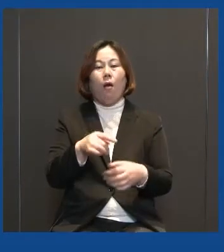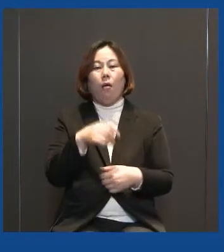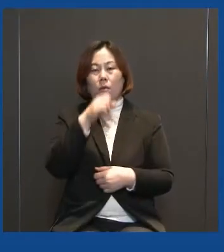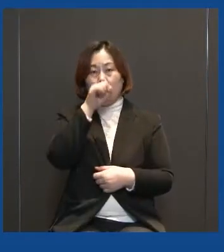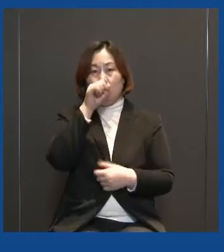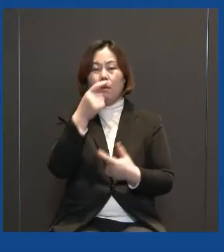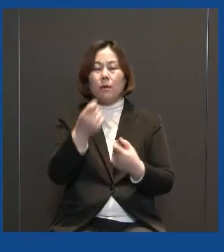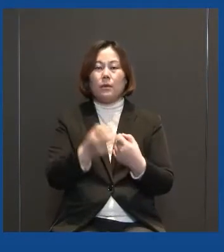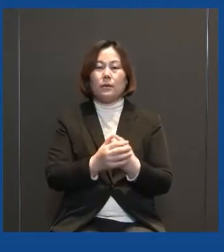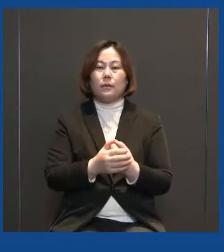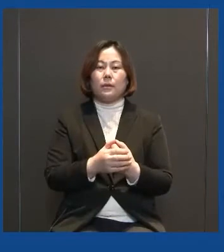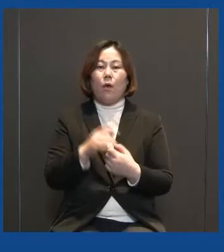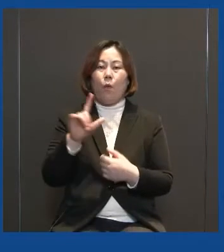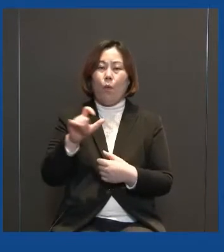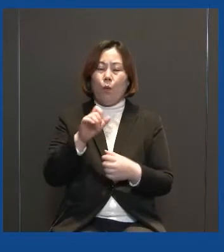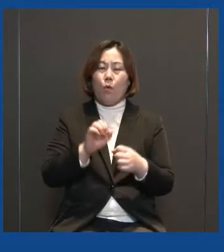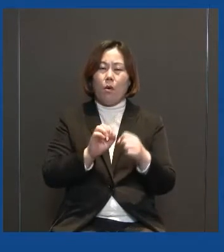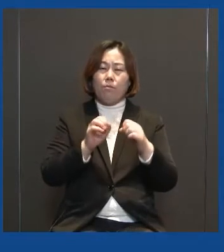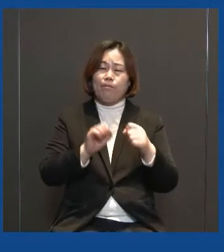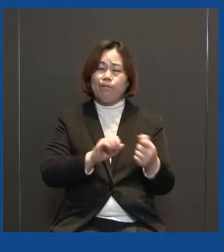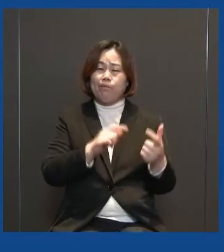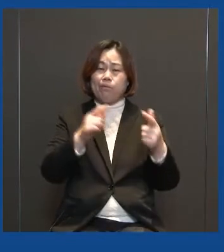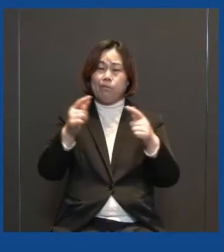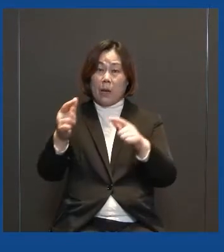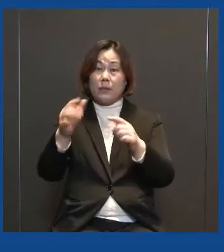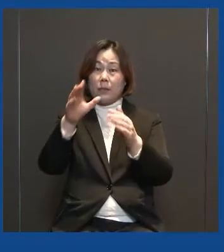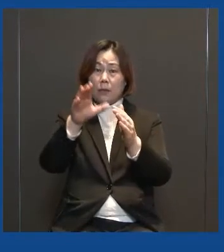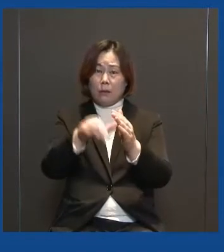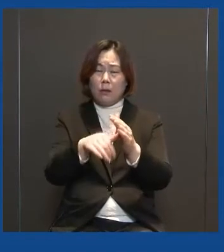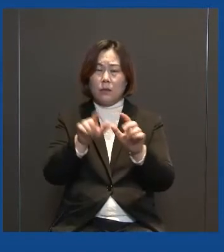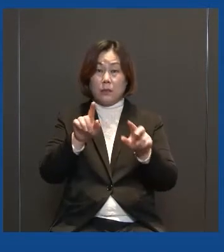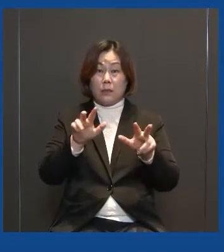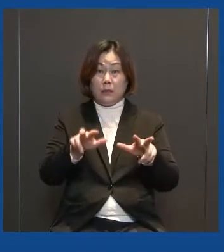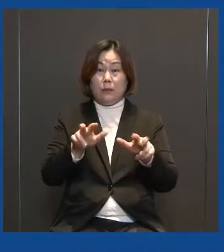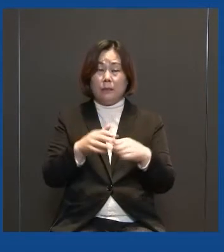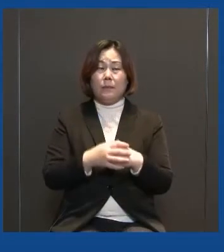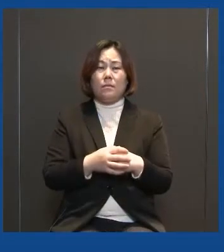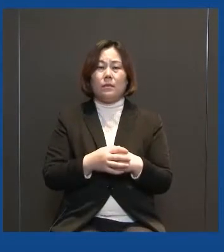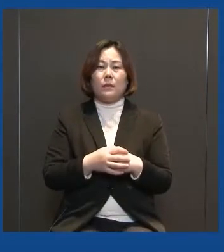comes to human rights. And again, the exit strategy from a